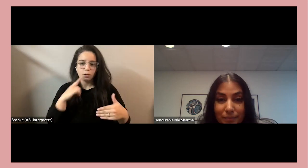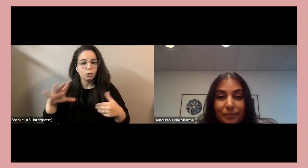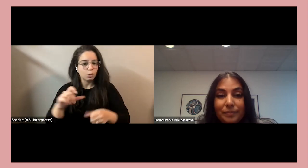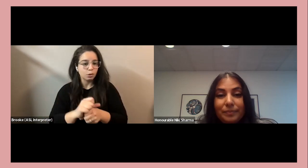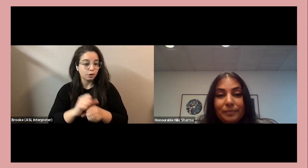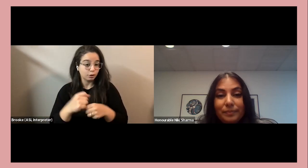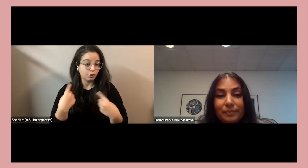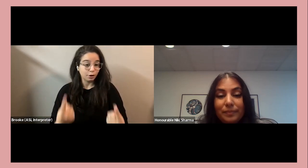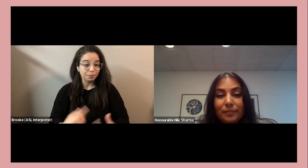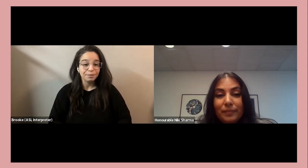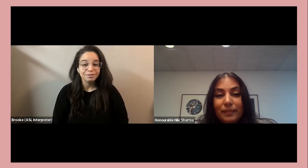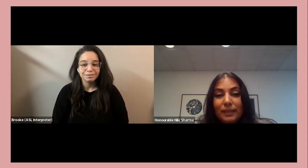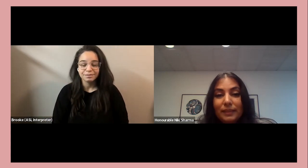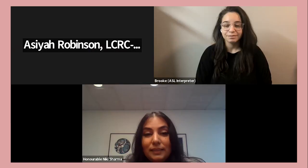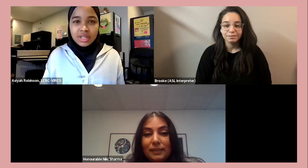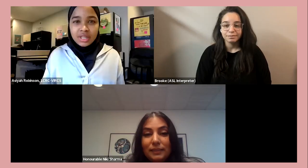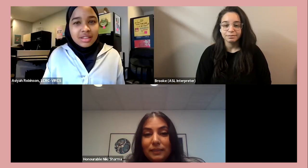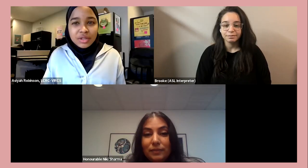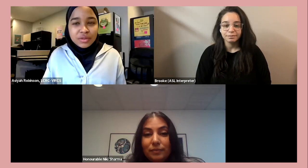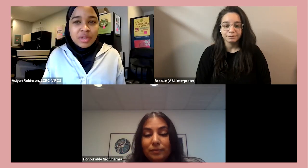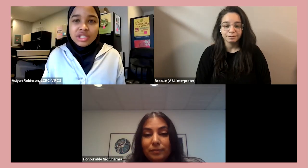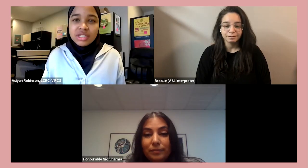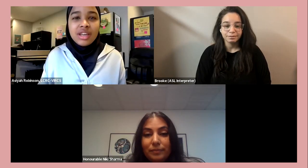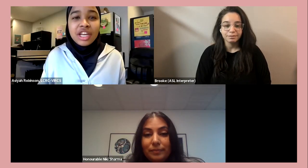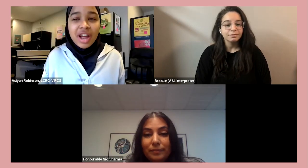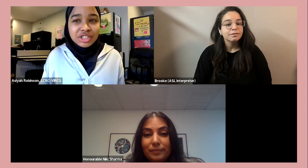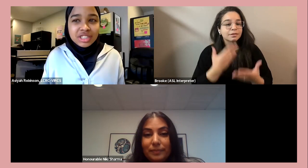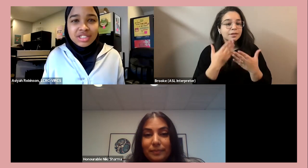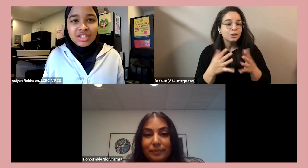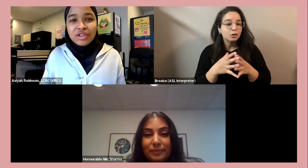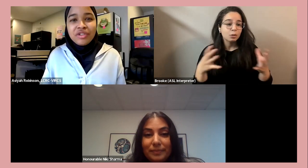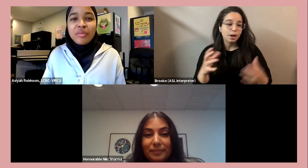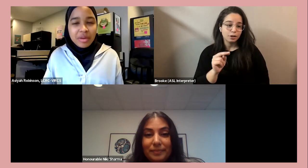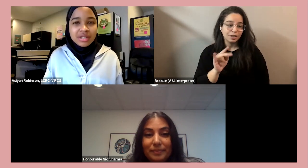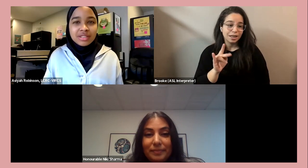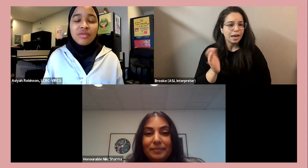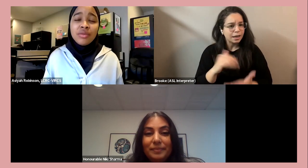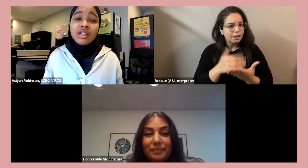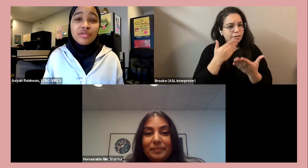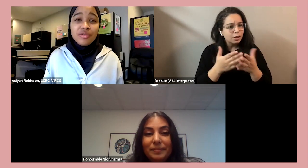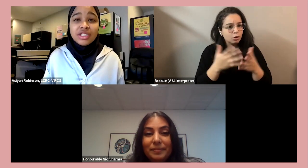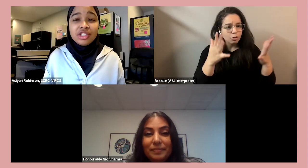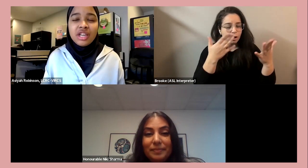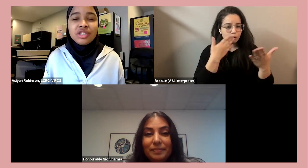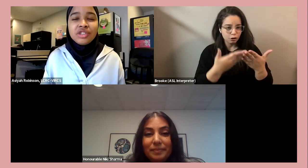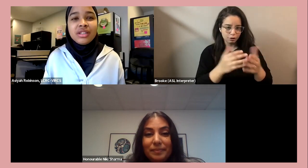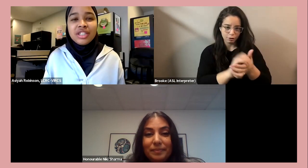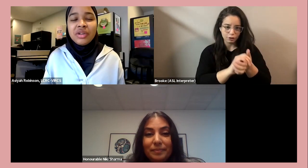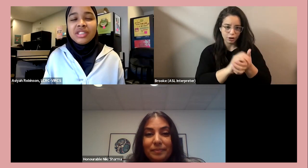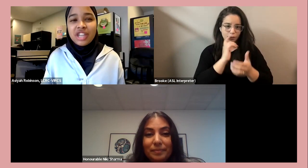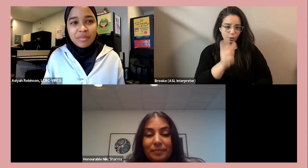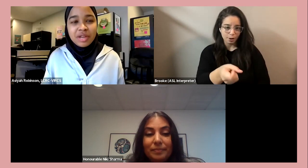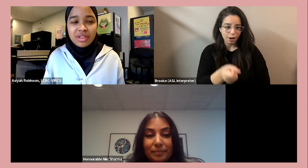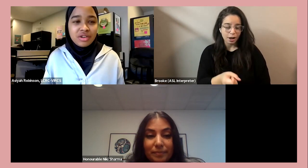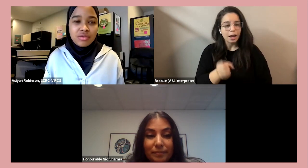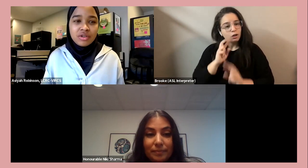work thank you so much nikki and congratulations on your new appointment i really look forward to the change you'll be